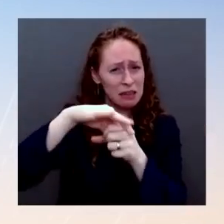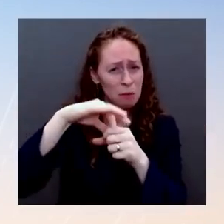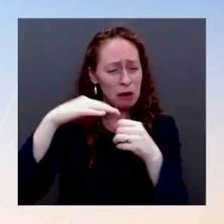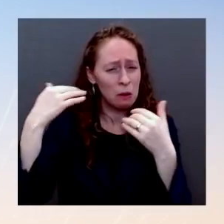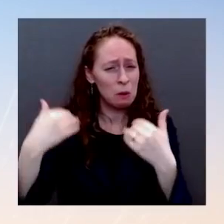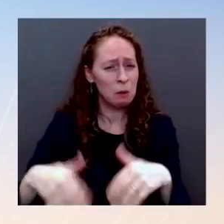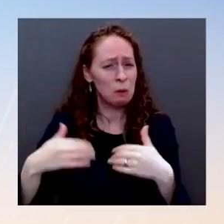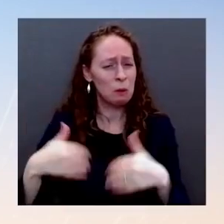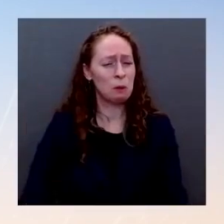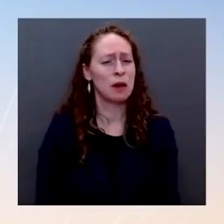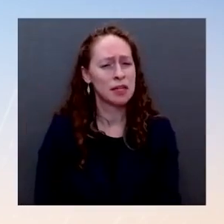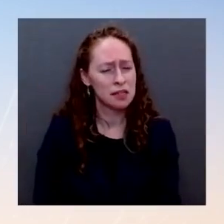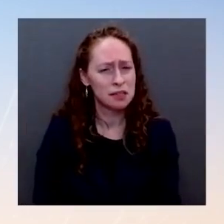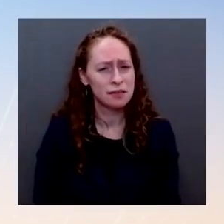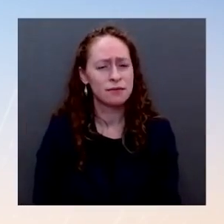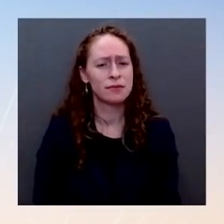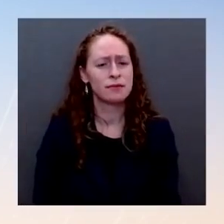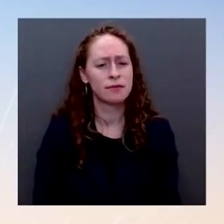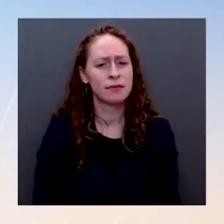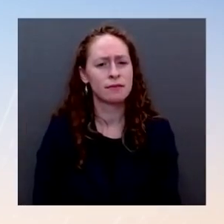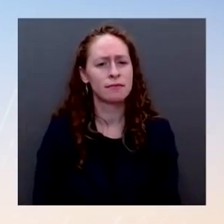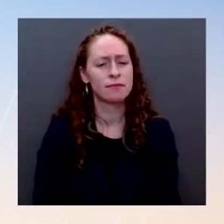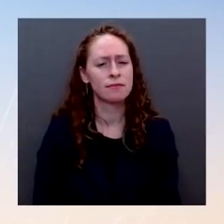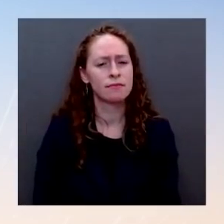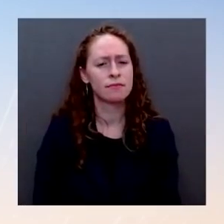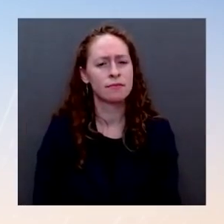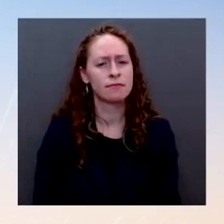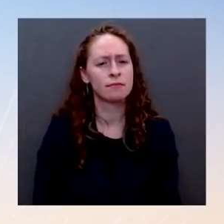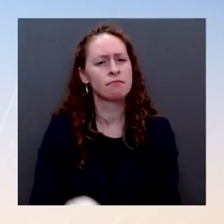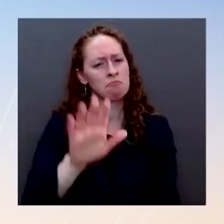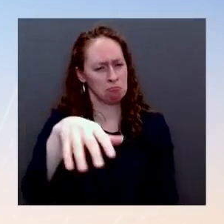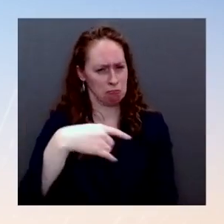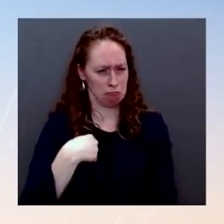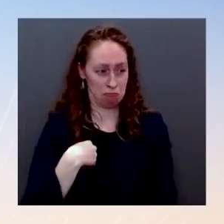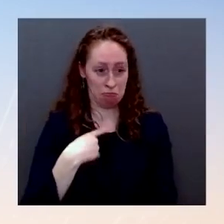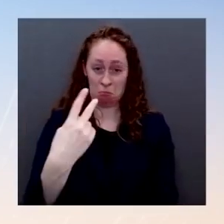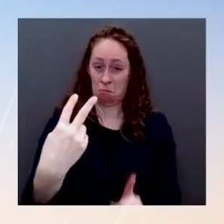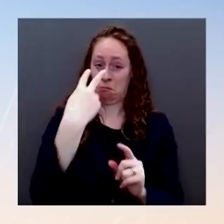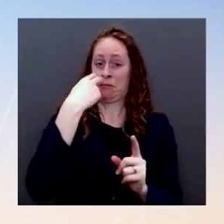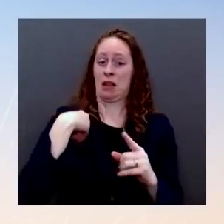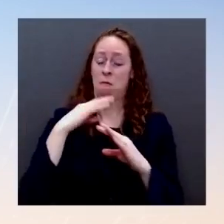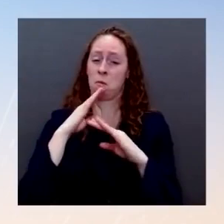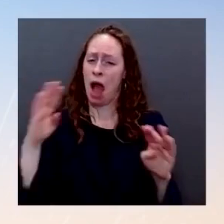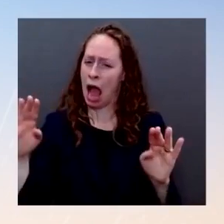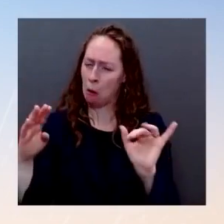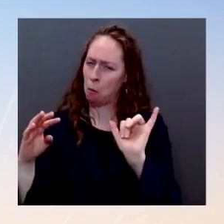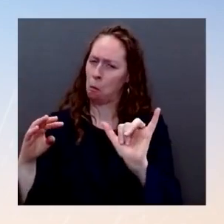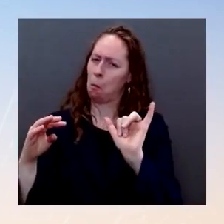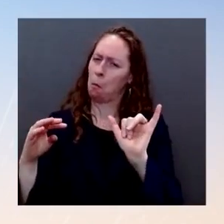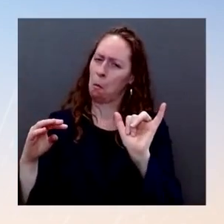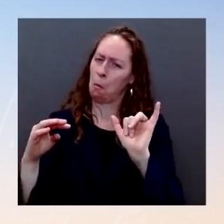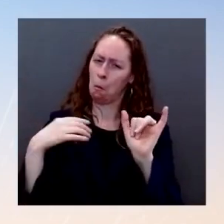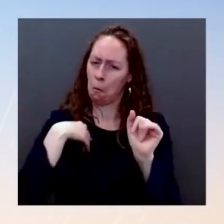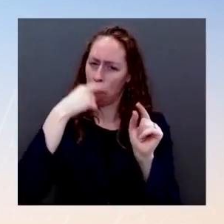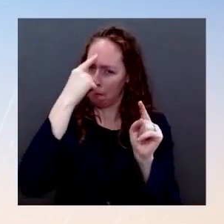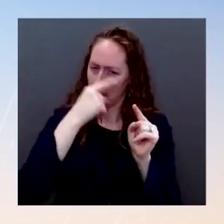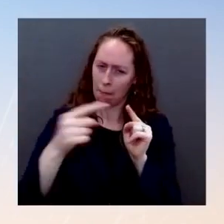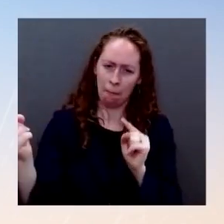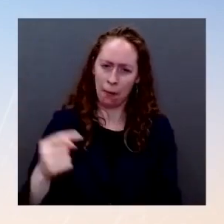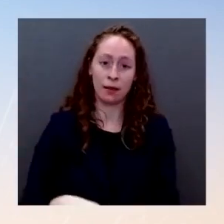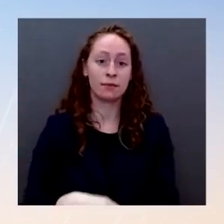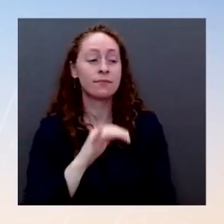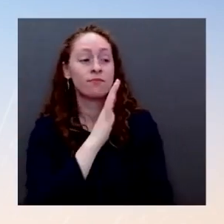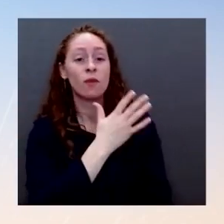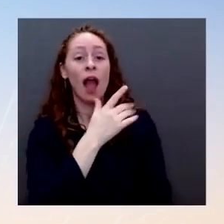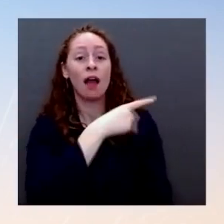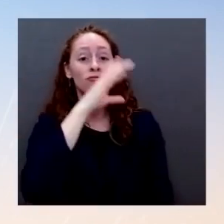peaceful transfer of power, and defending a mob that attacked our Capitol and law enforcement has been well documented. And it's something, obviously, the president spoke about in